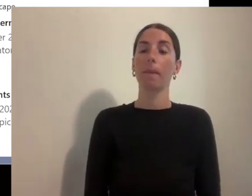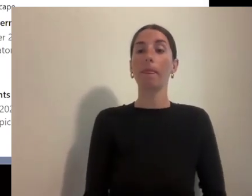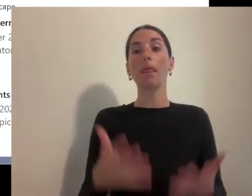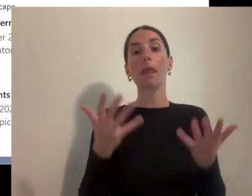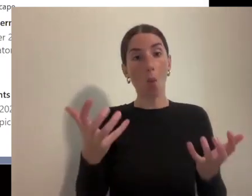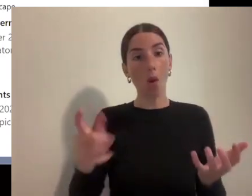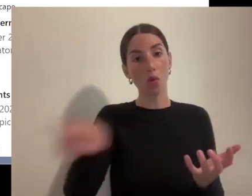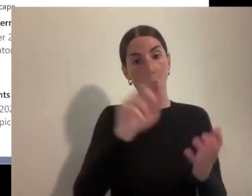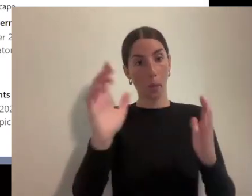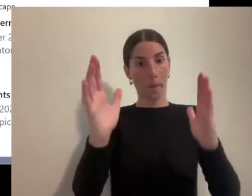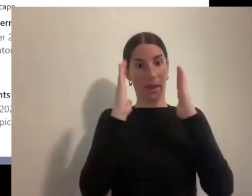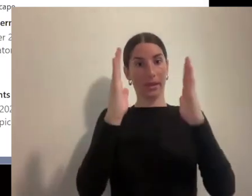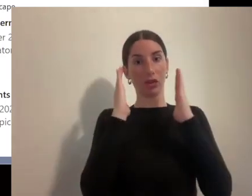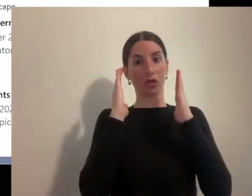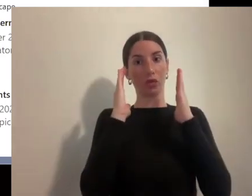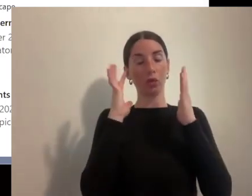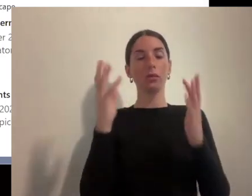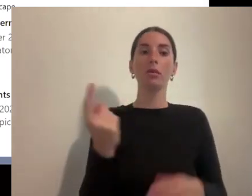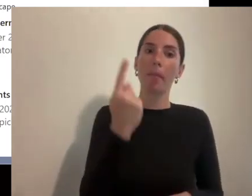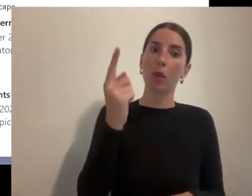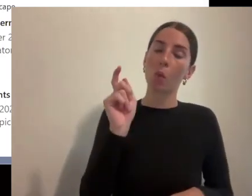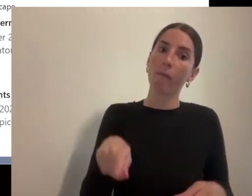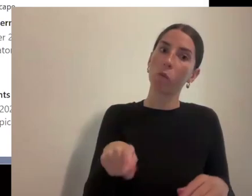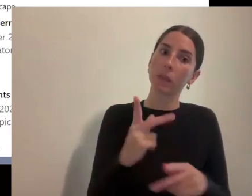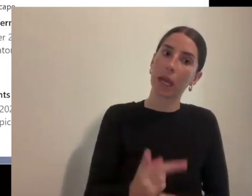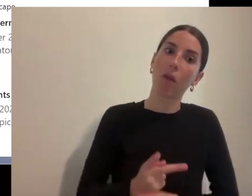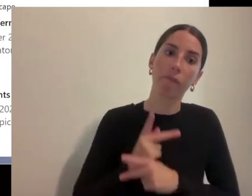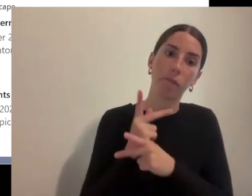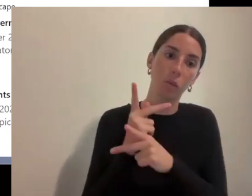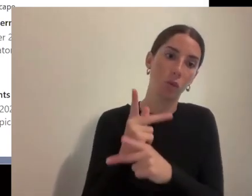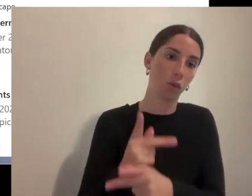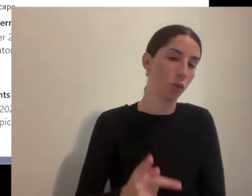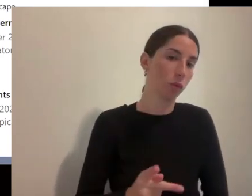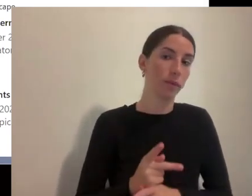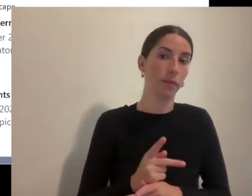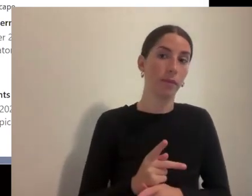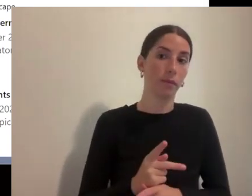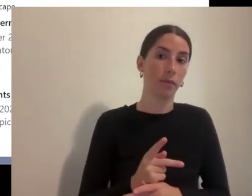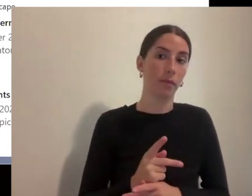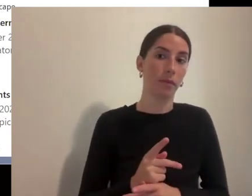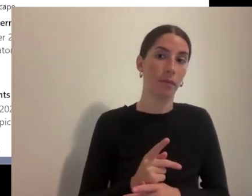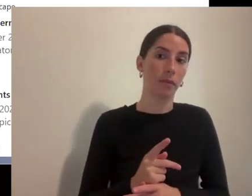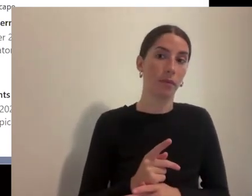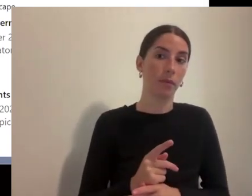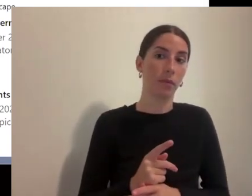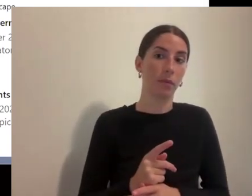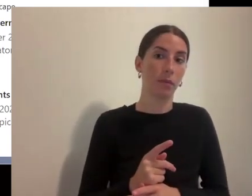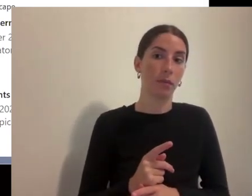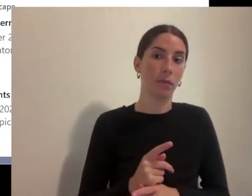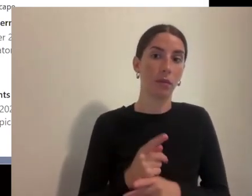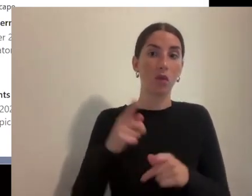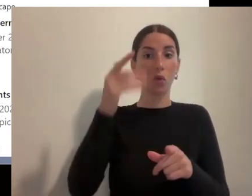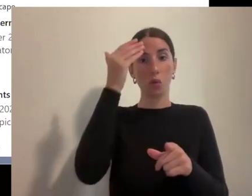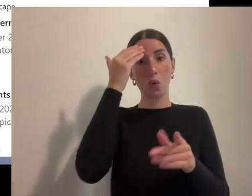to here, something we have to be very careful about is does everybody know what SEO means